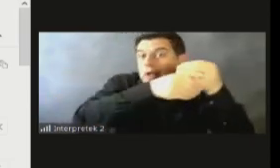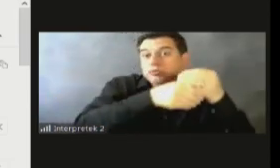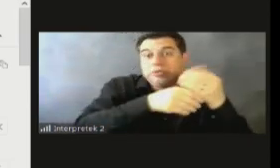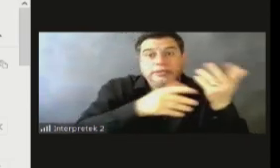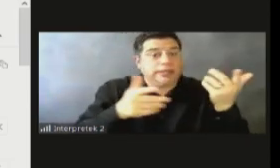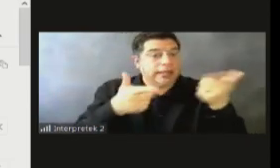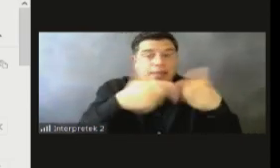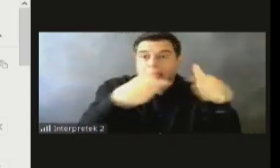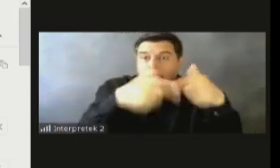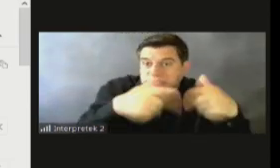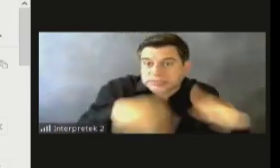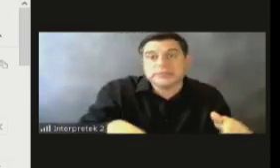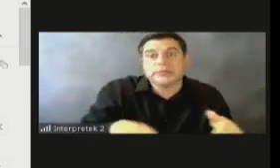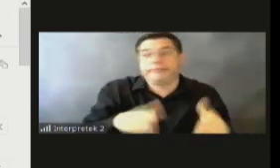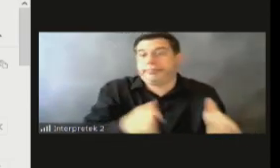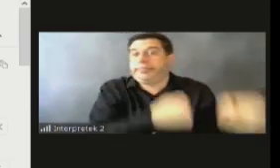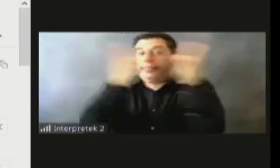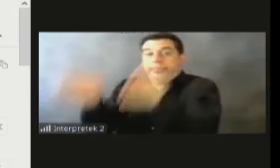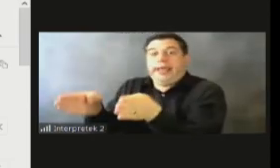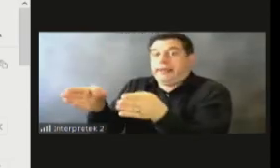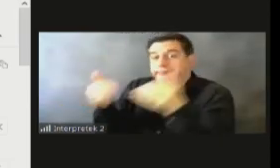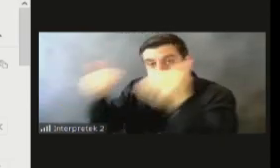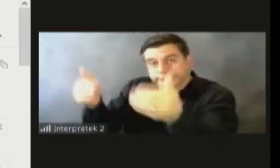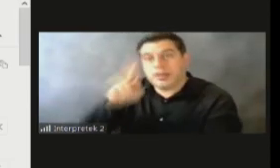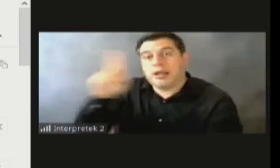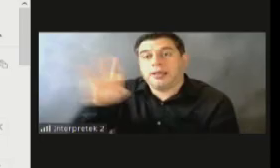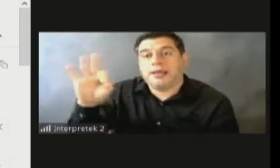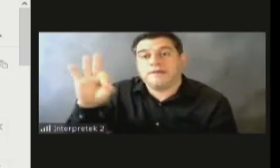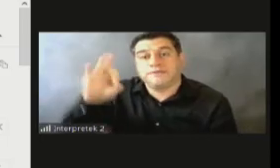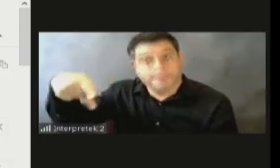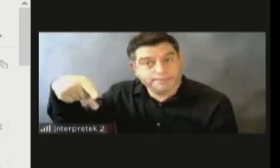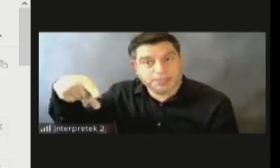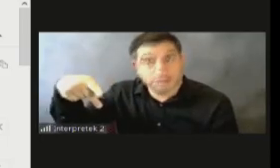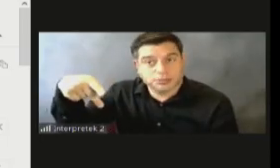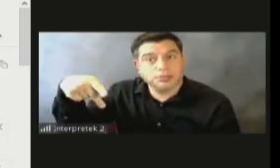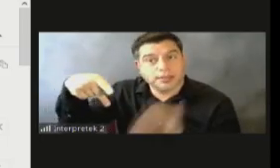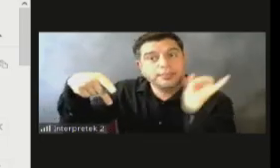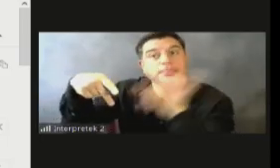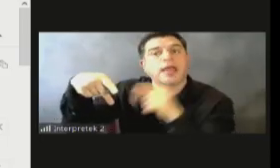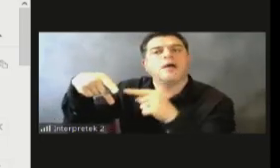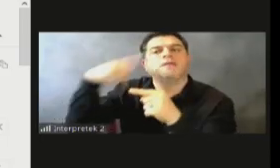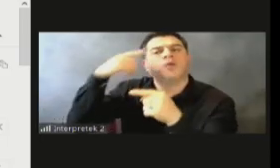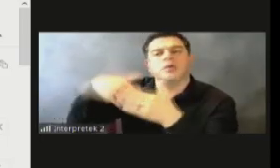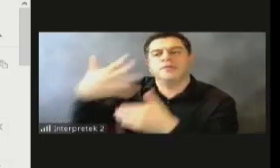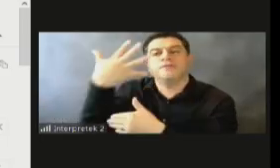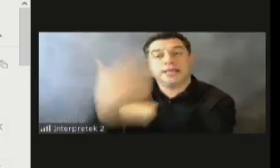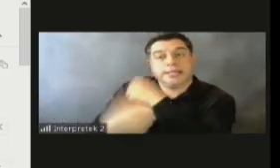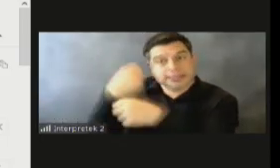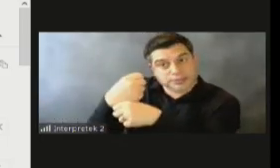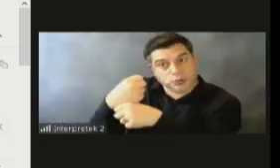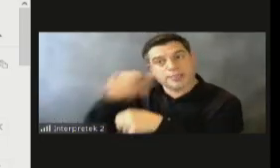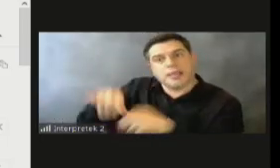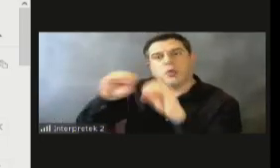for an RFP within the next year or so for an organization to serve as the CLT in partnership with the